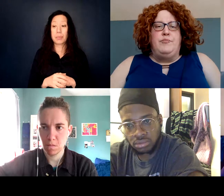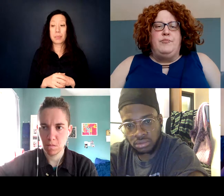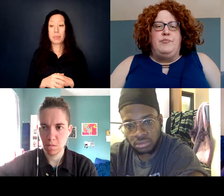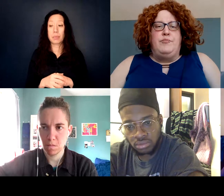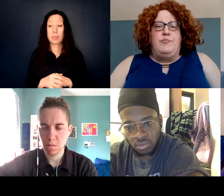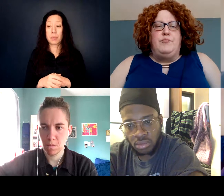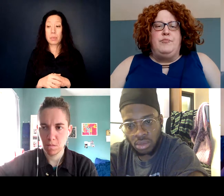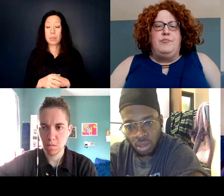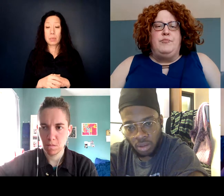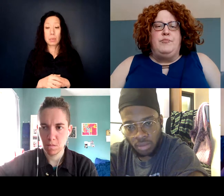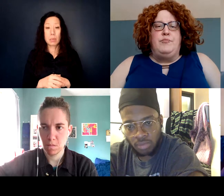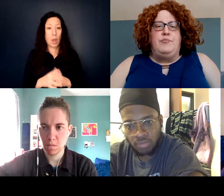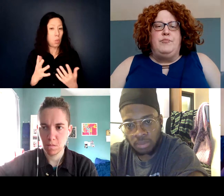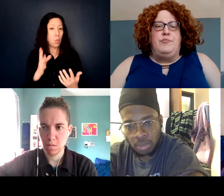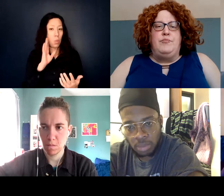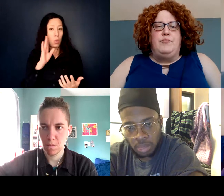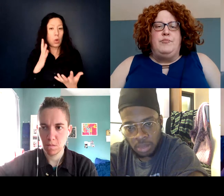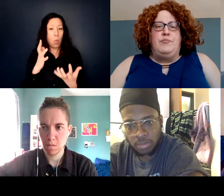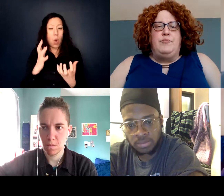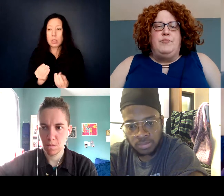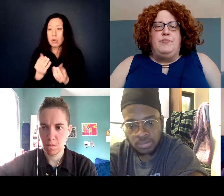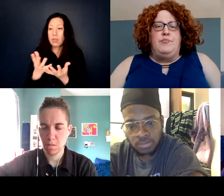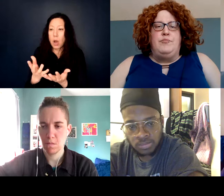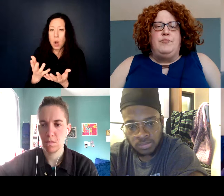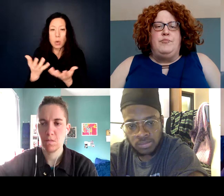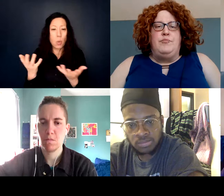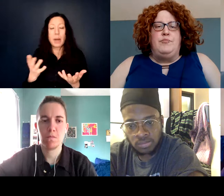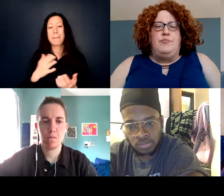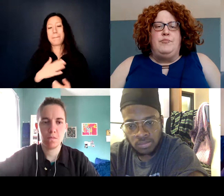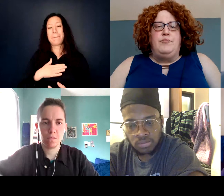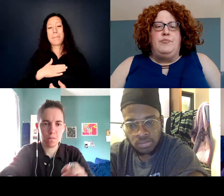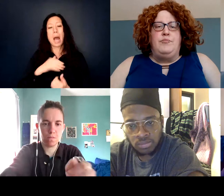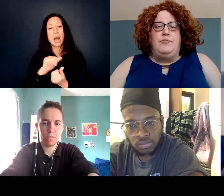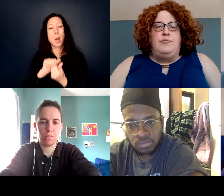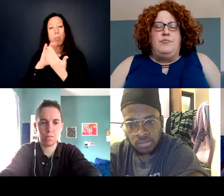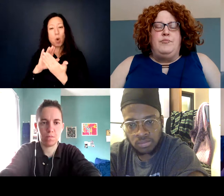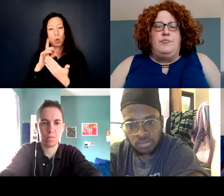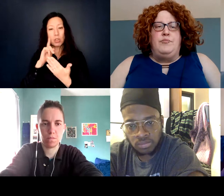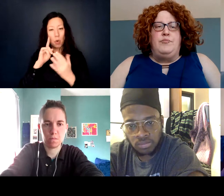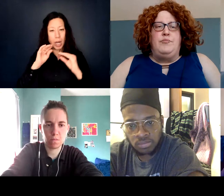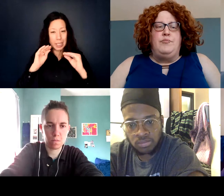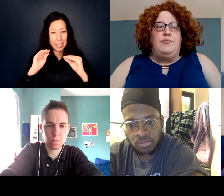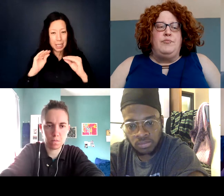my approach to teaching and bringing